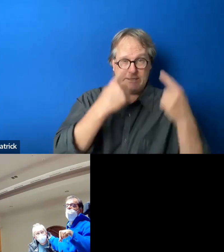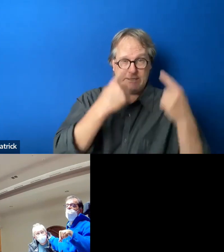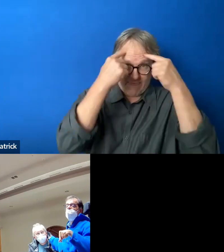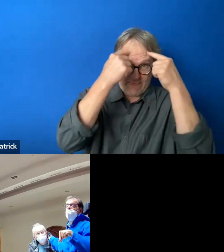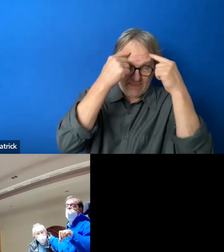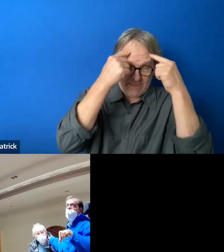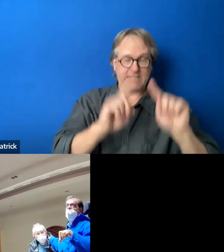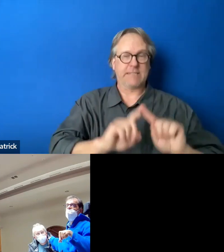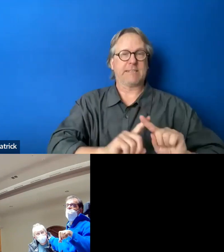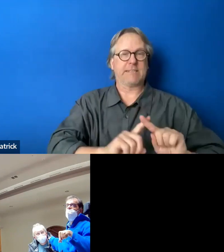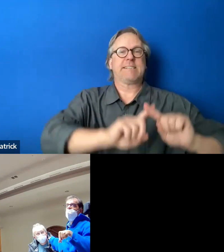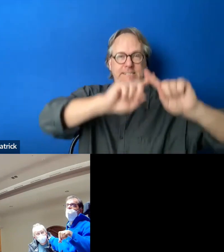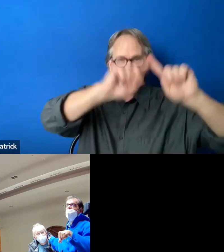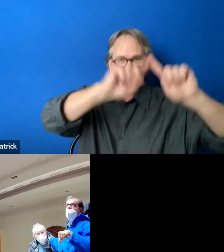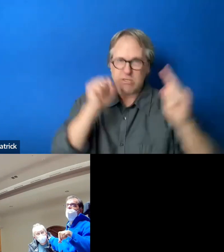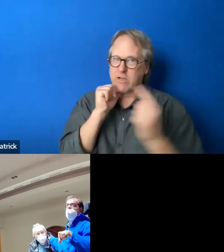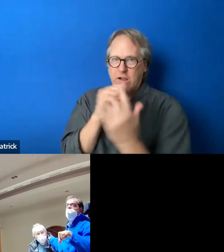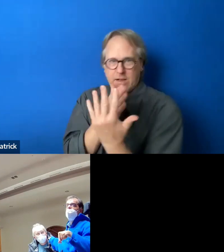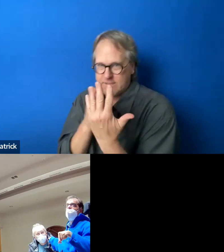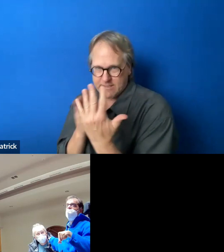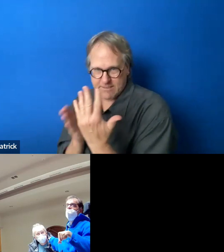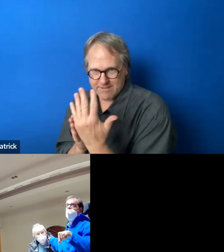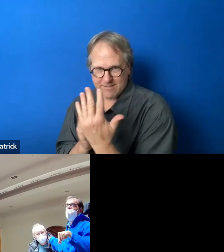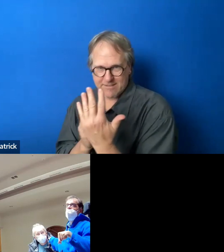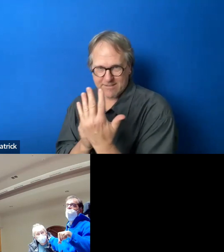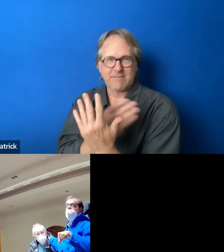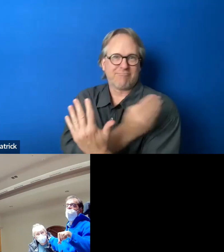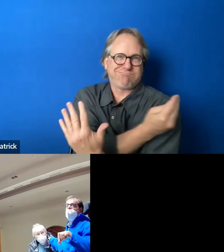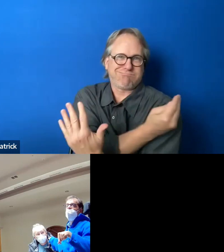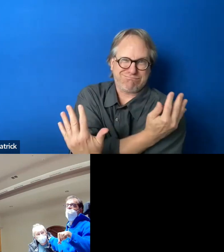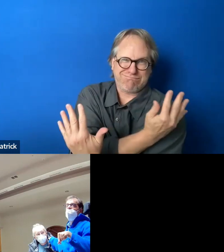But it also includes folks who are